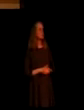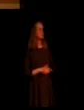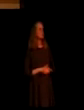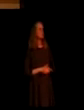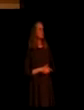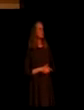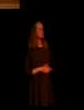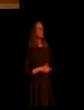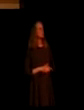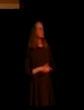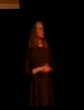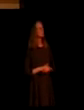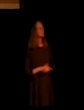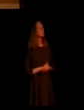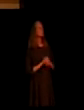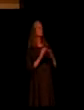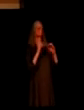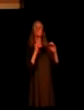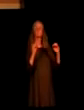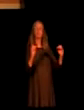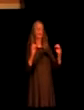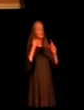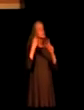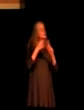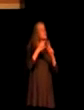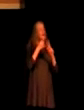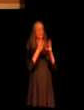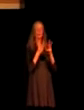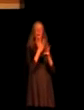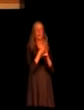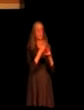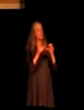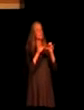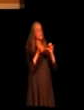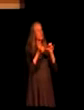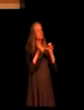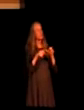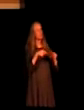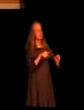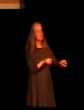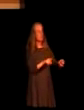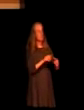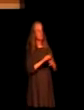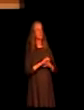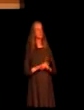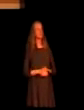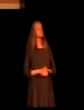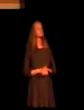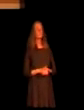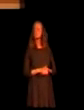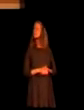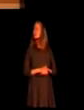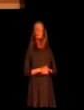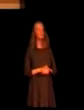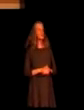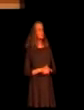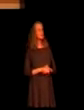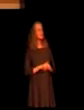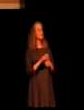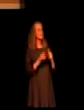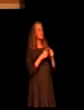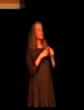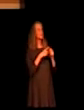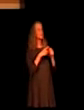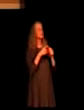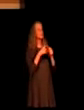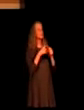with no direct global measurement. And so this is when the first